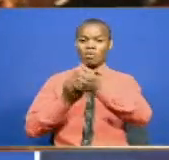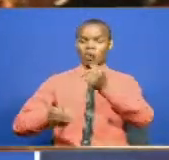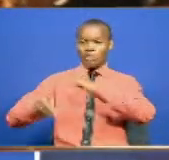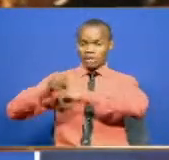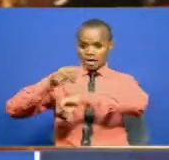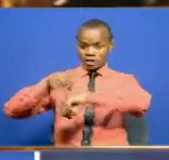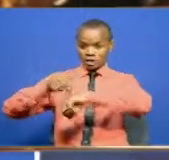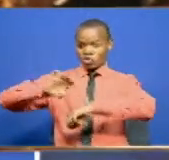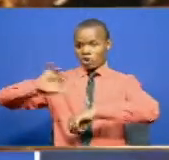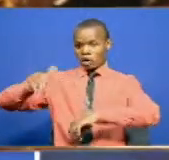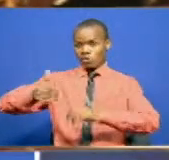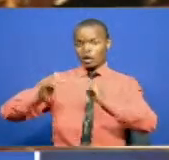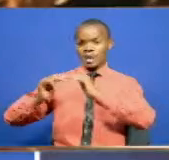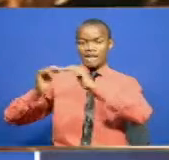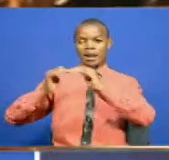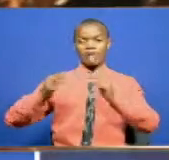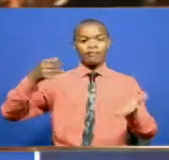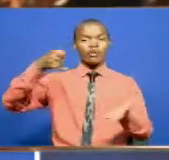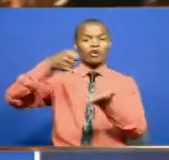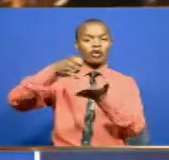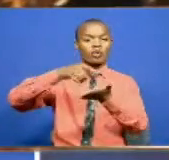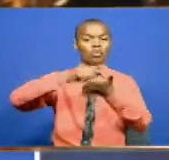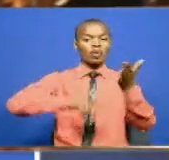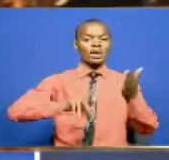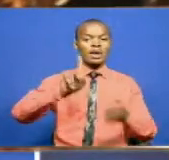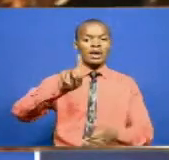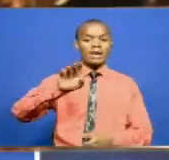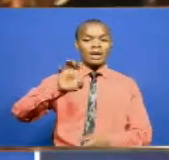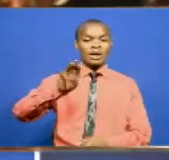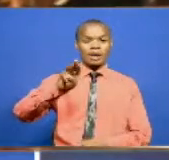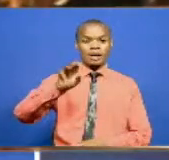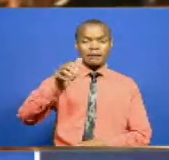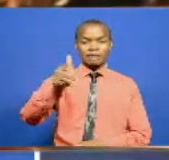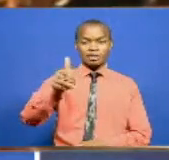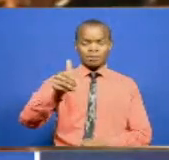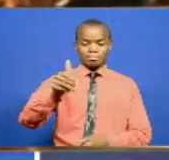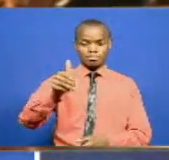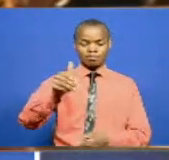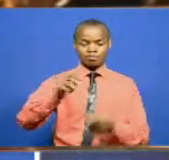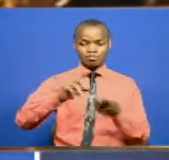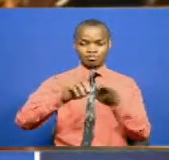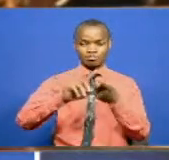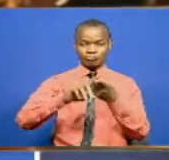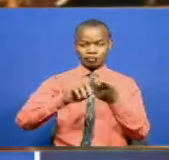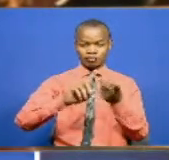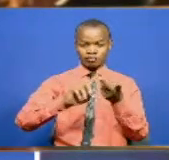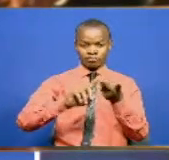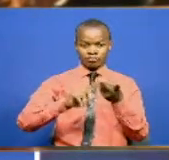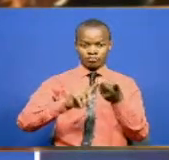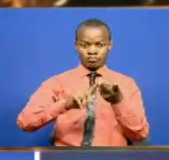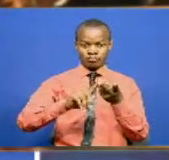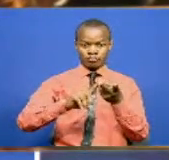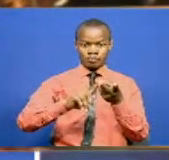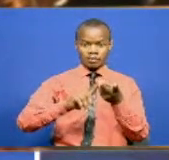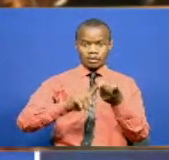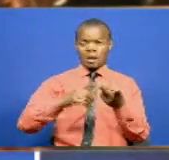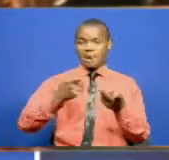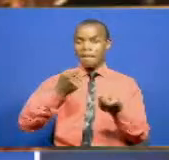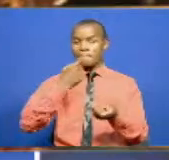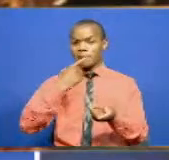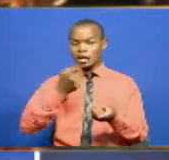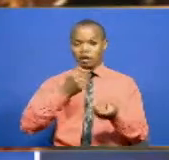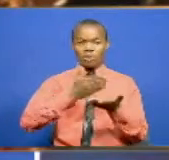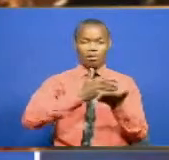levels involving the KEMSA case, the medical equipment supply case, the